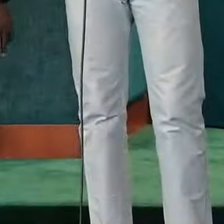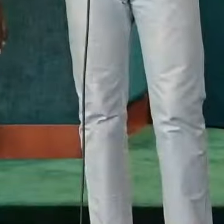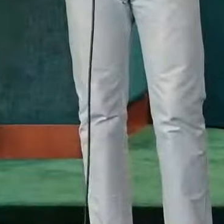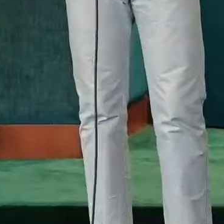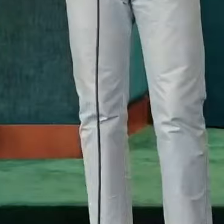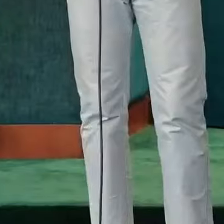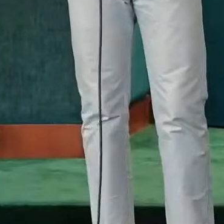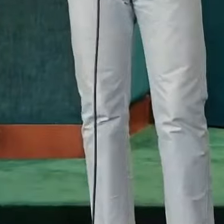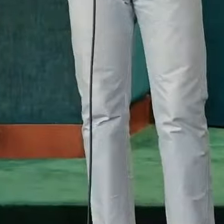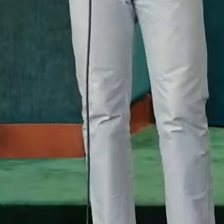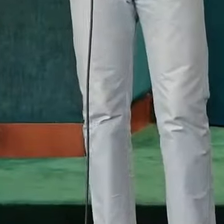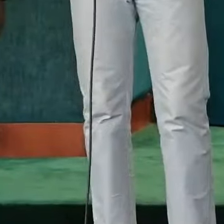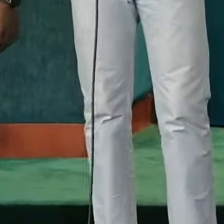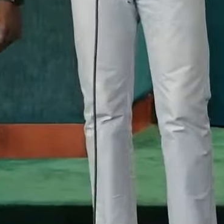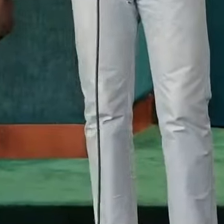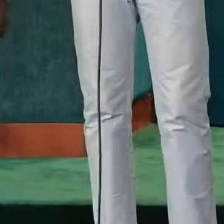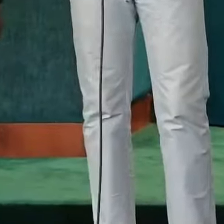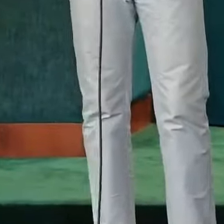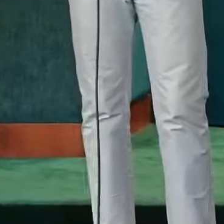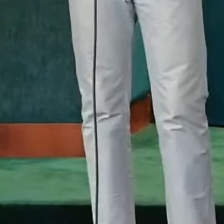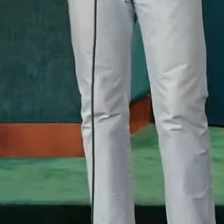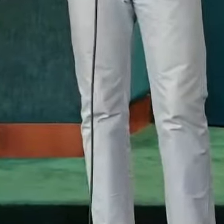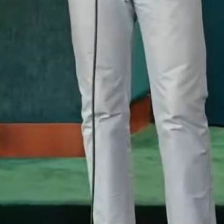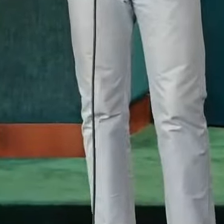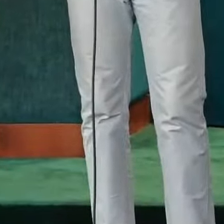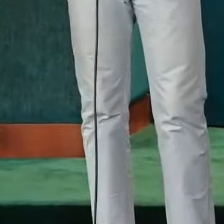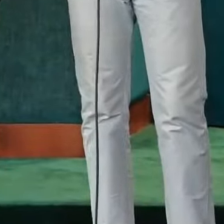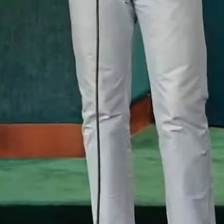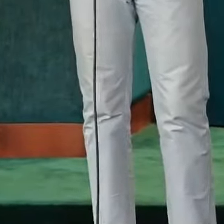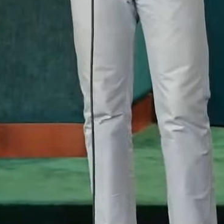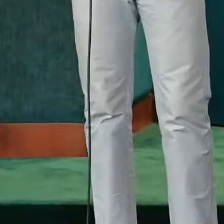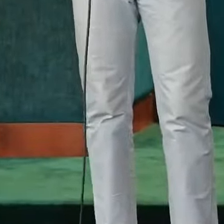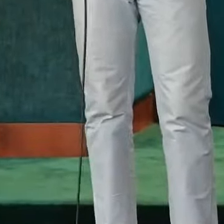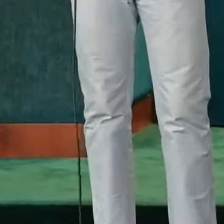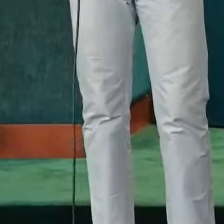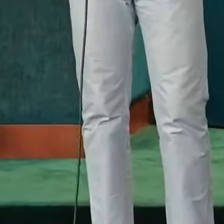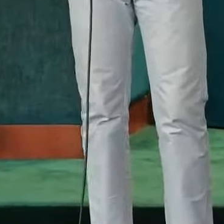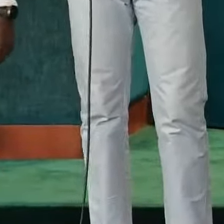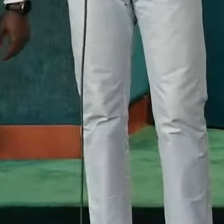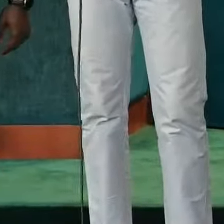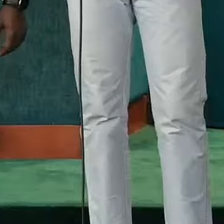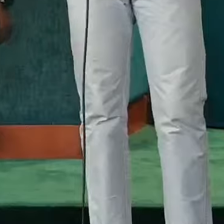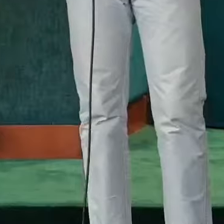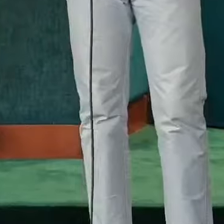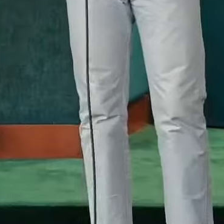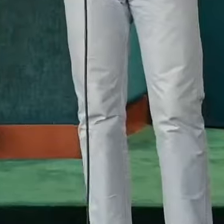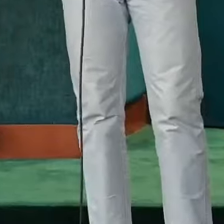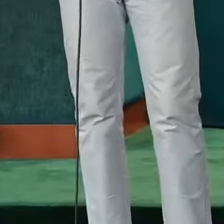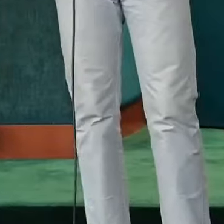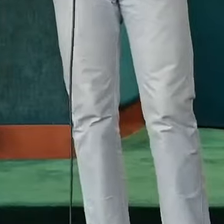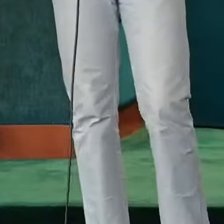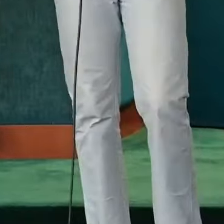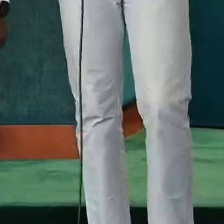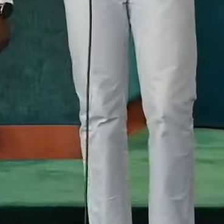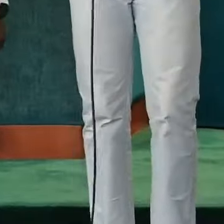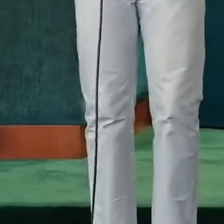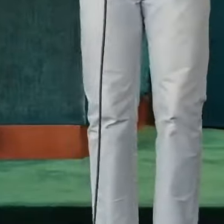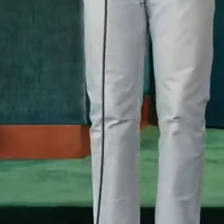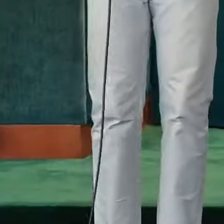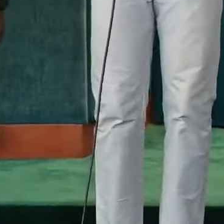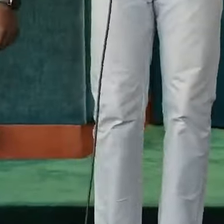in death's cold wave I will not flee, since God